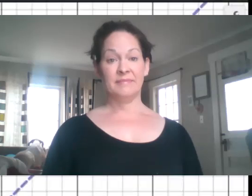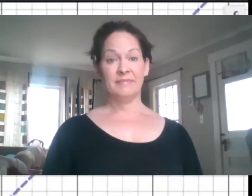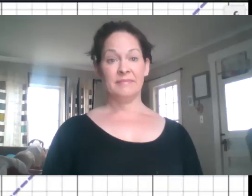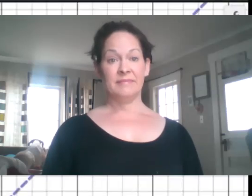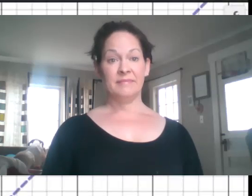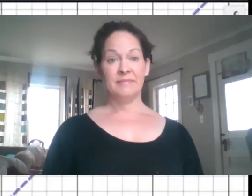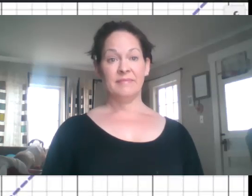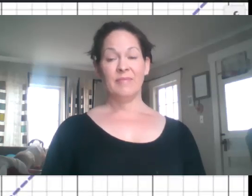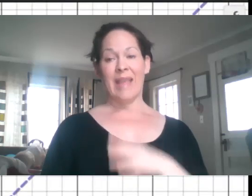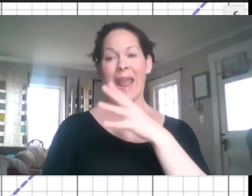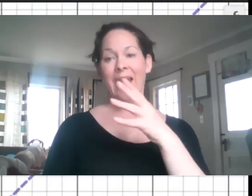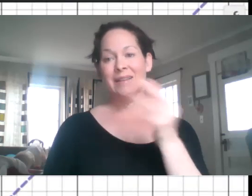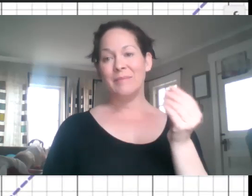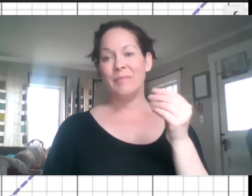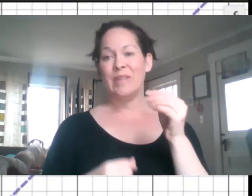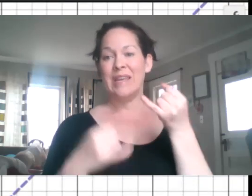And its inverse.